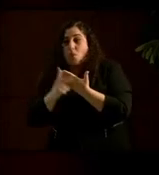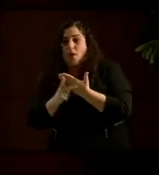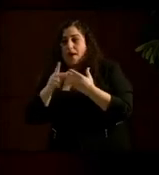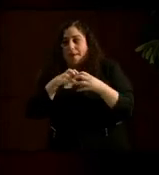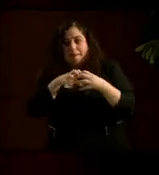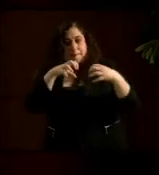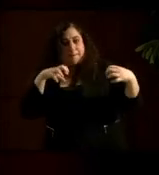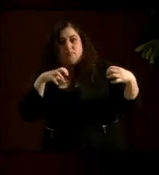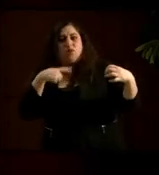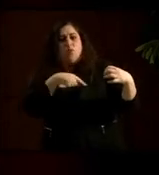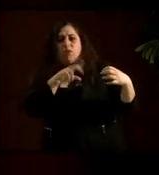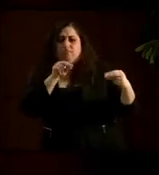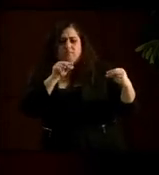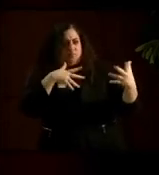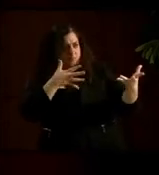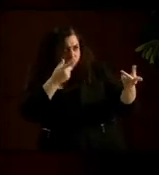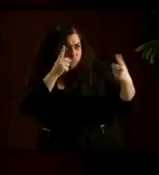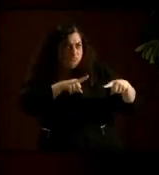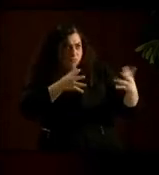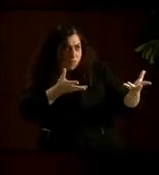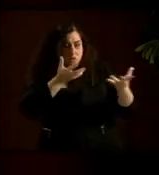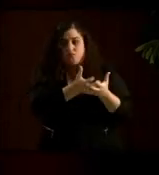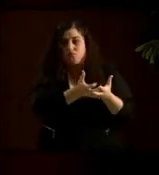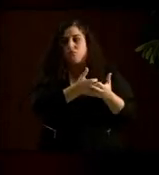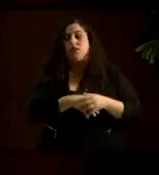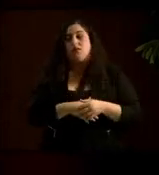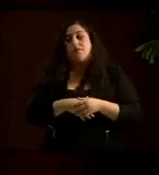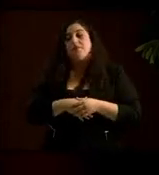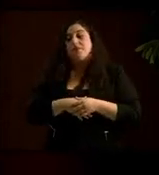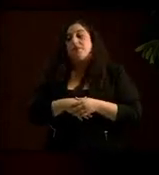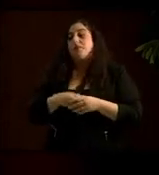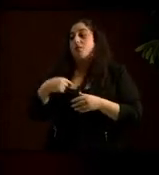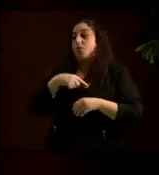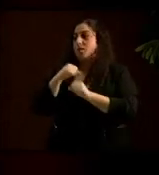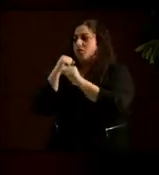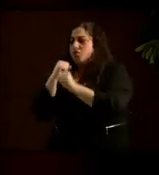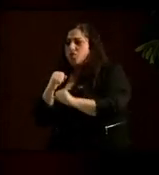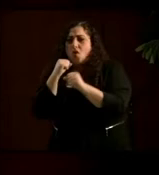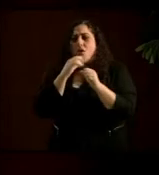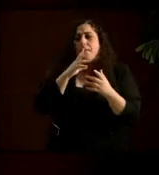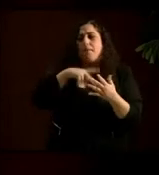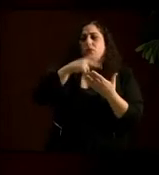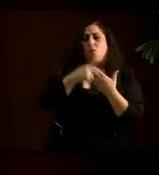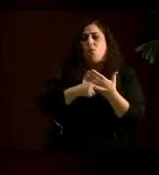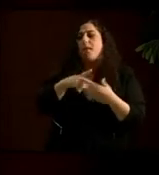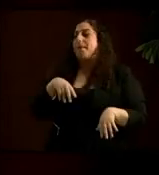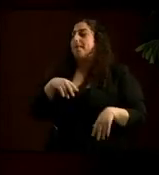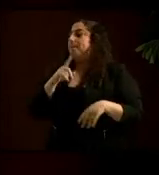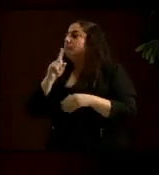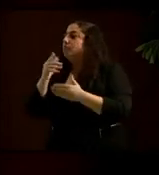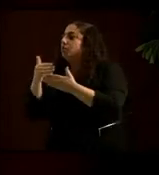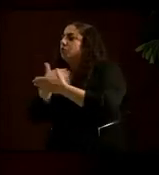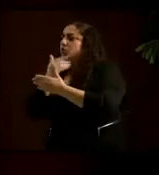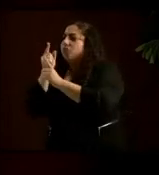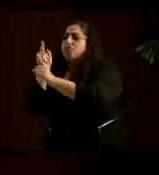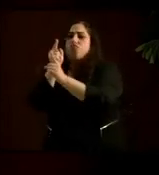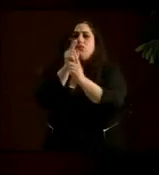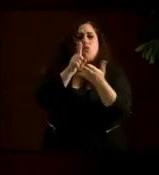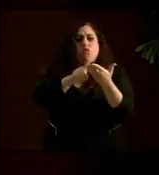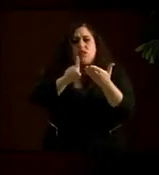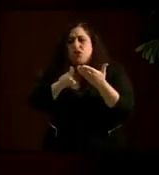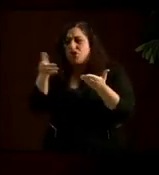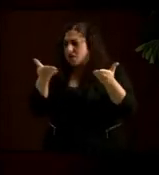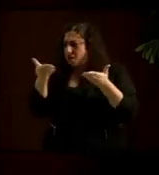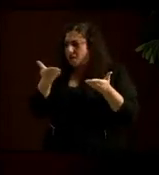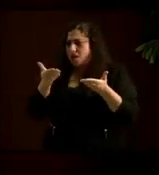region. Our strong programs and groundbreaking research are only as limited as our imaginations and appetite for